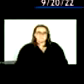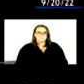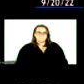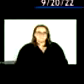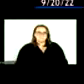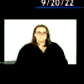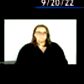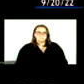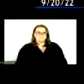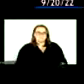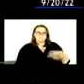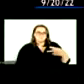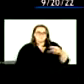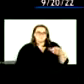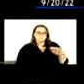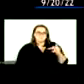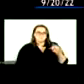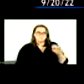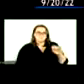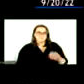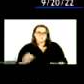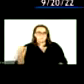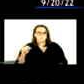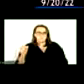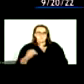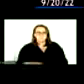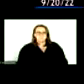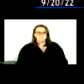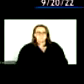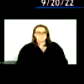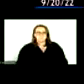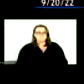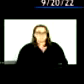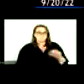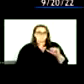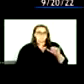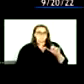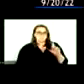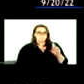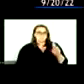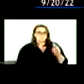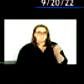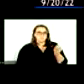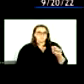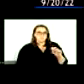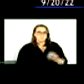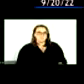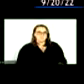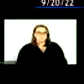Pinto. Yes. Pinto votes yes. Councilmember Silverman.